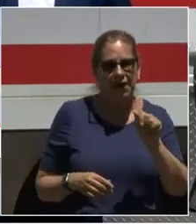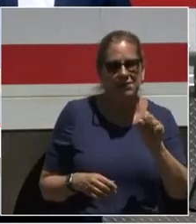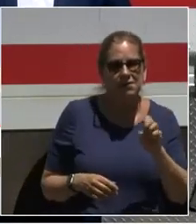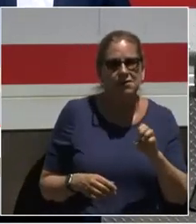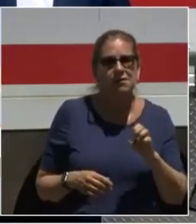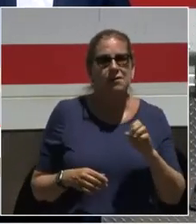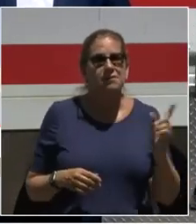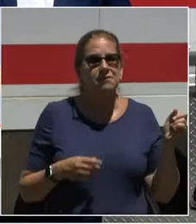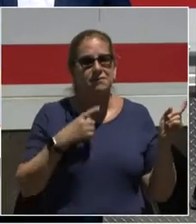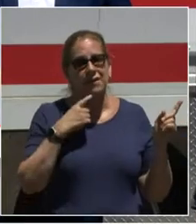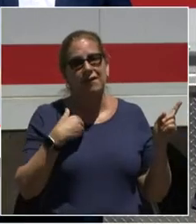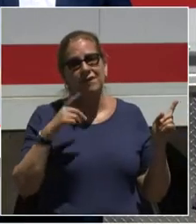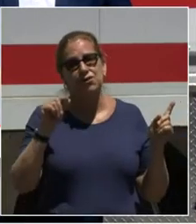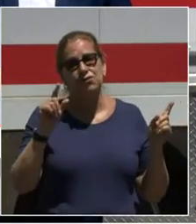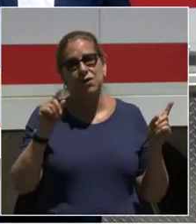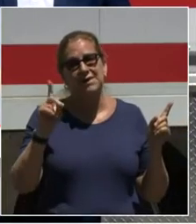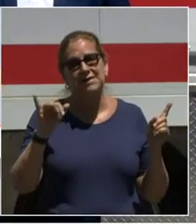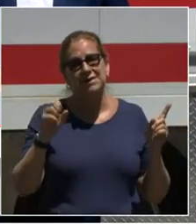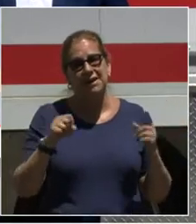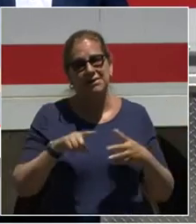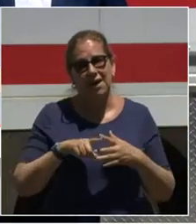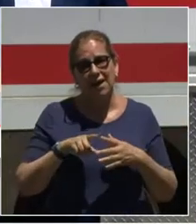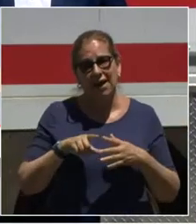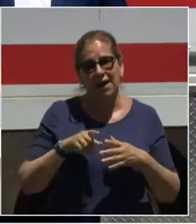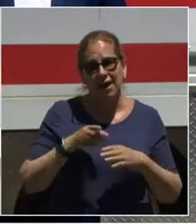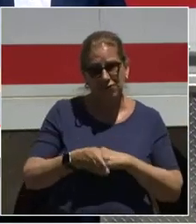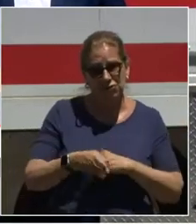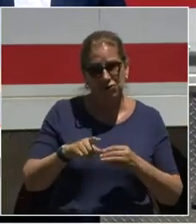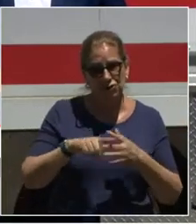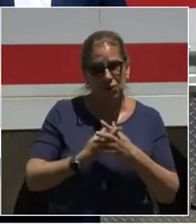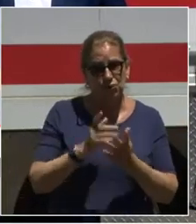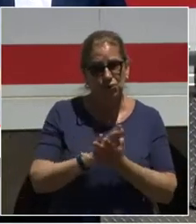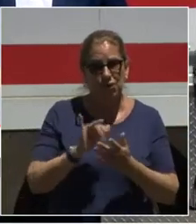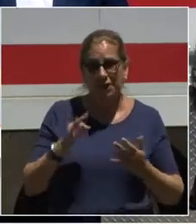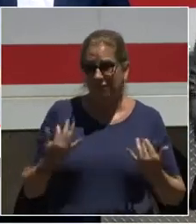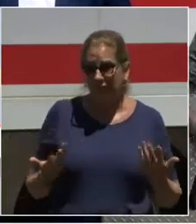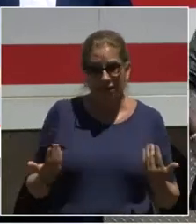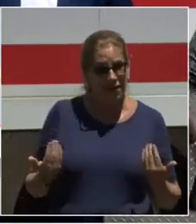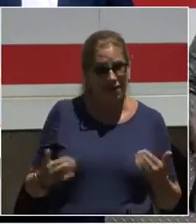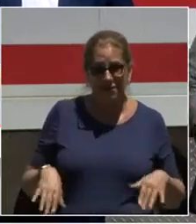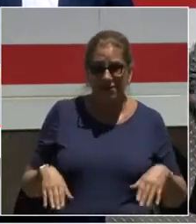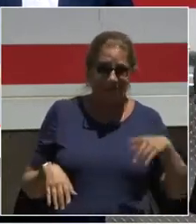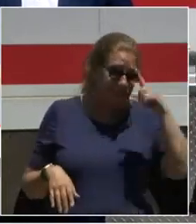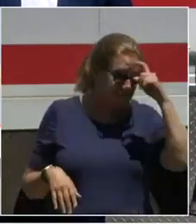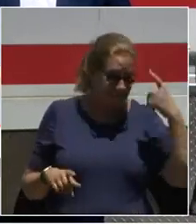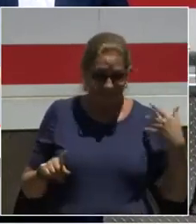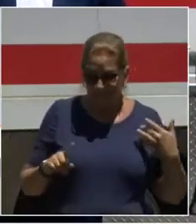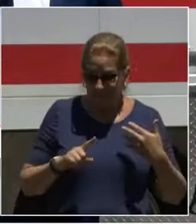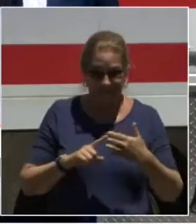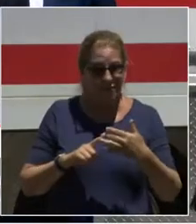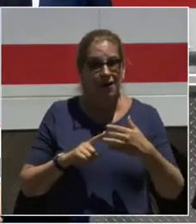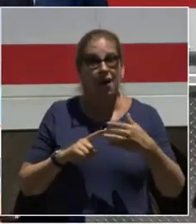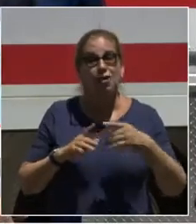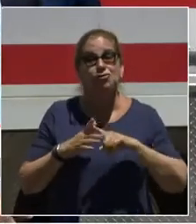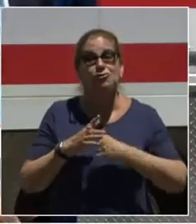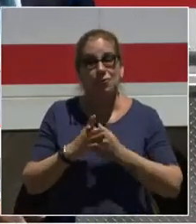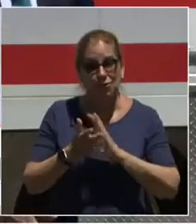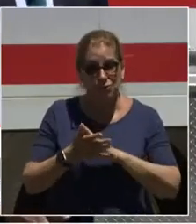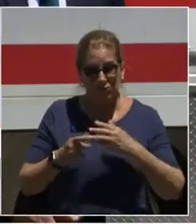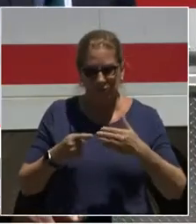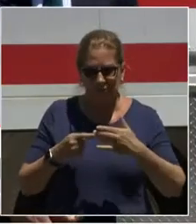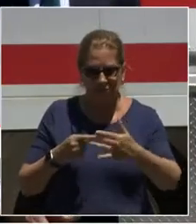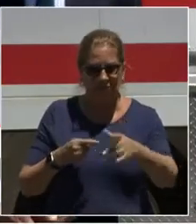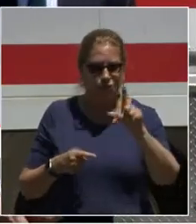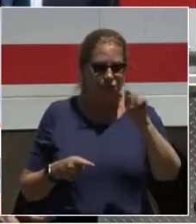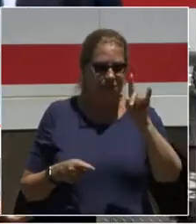date before they're excluded from school. We don't want to wait 20 days. We want our children to be all up to date as of day one. Were some kids not up to date